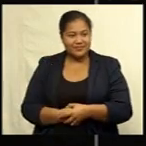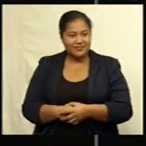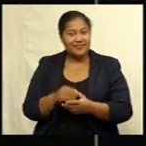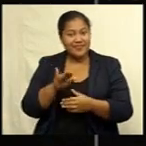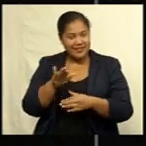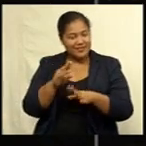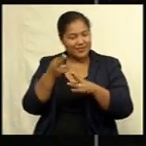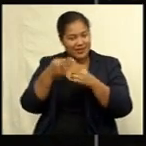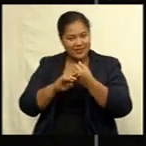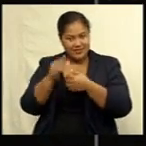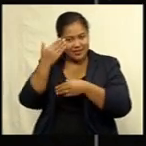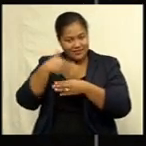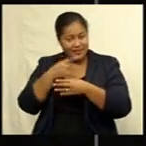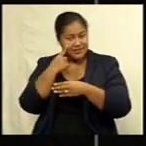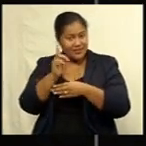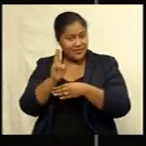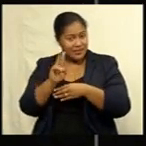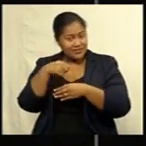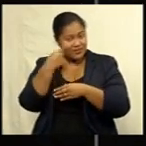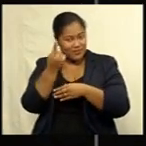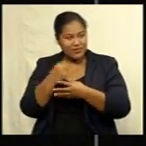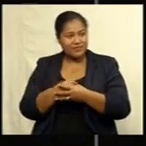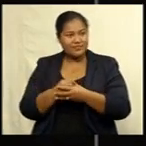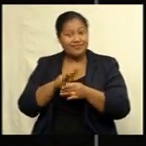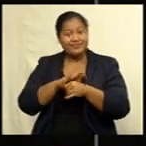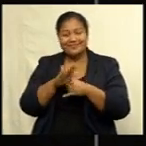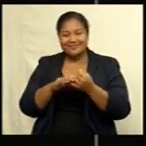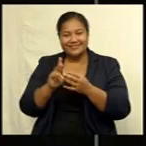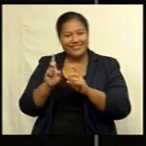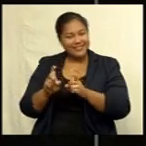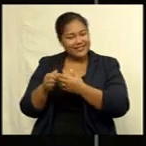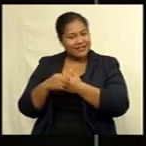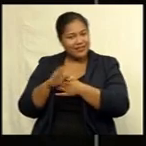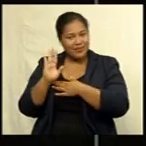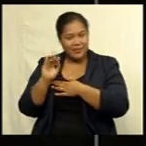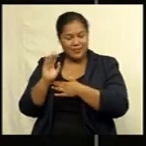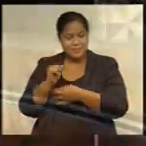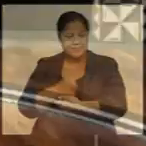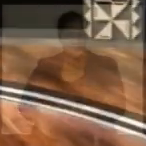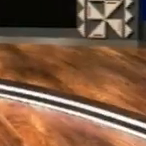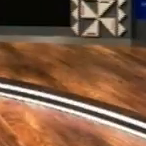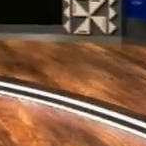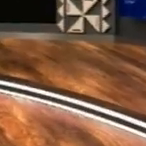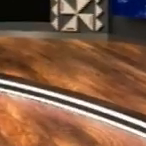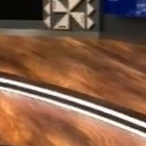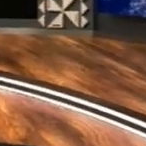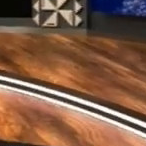That's your news this evening. I'll see you again tomorrow. Until then, stay safe. Modemanda.